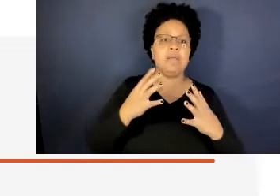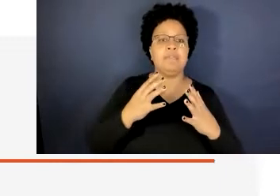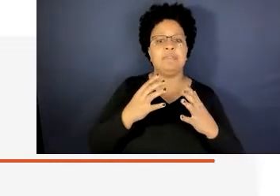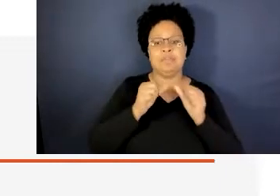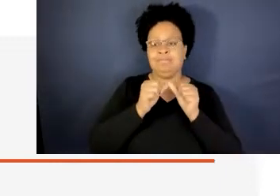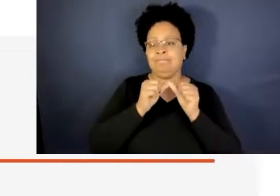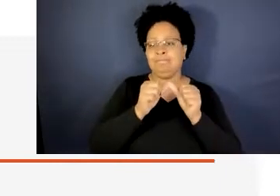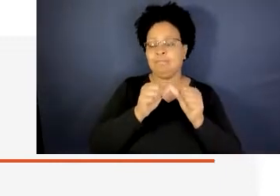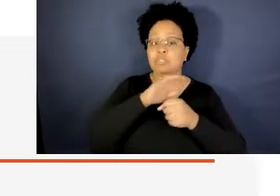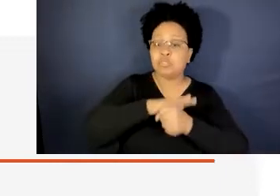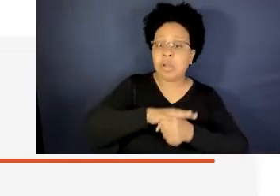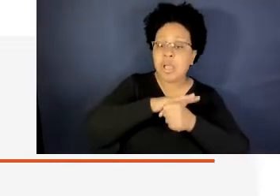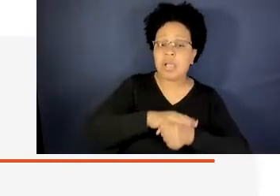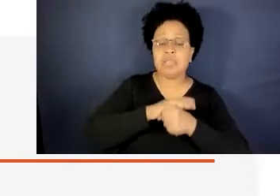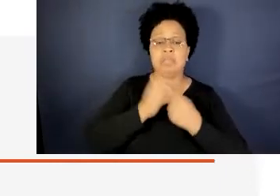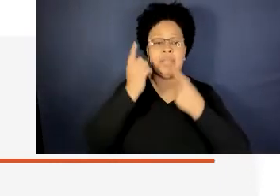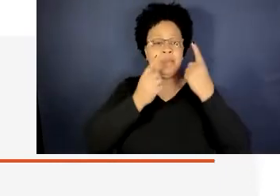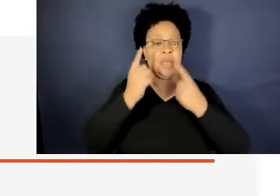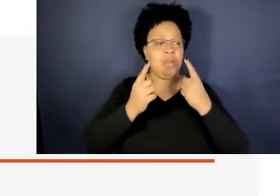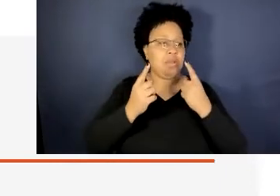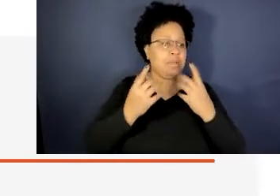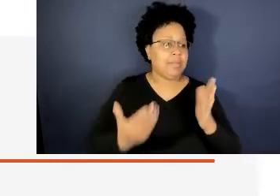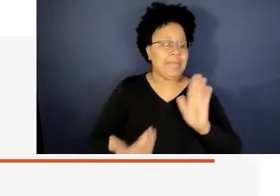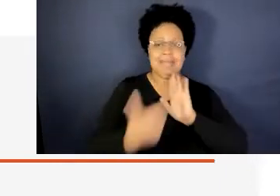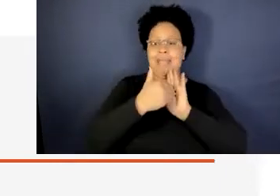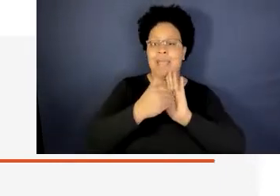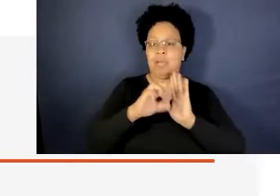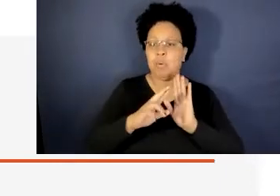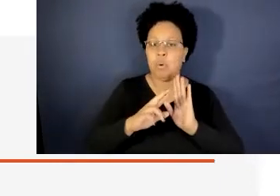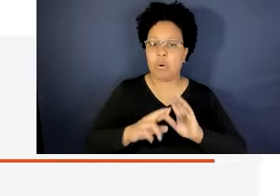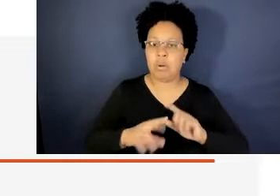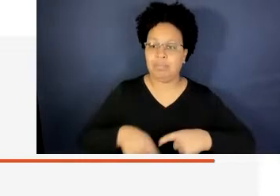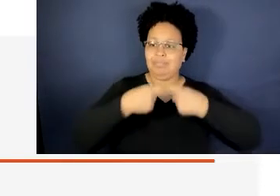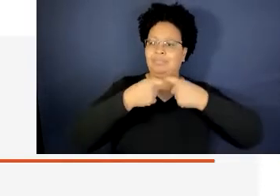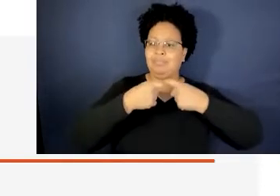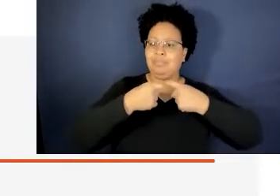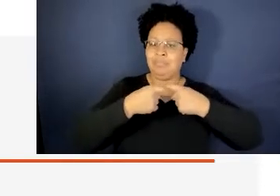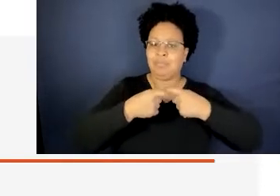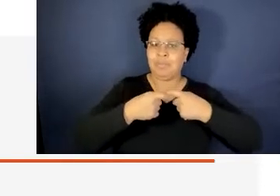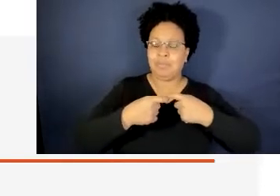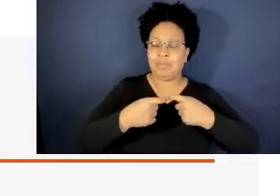an attack or an interruption in some sort of your digestive system.